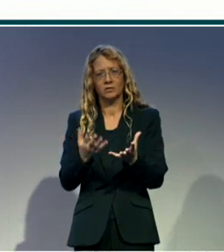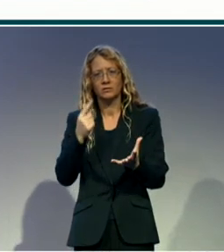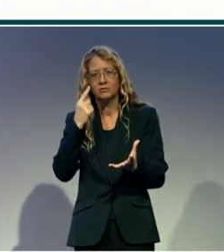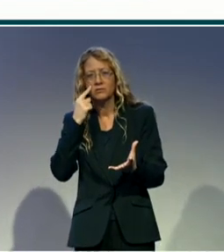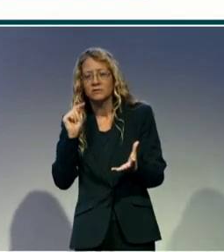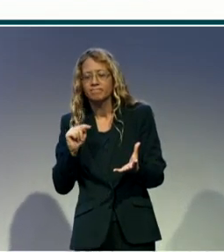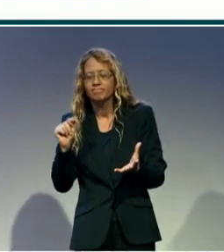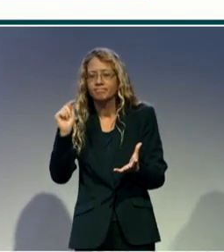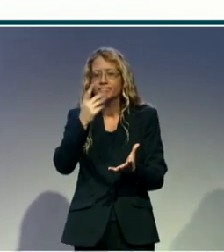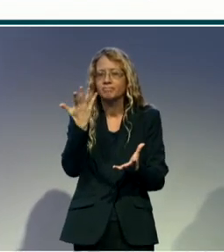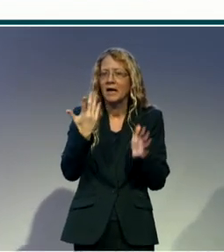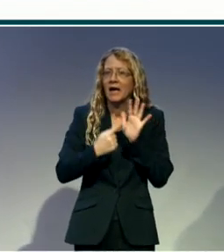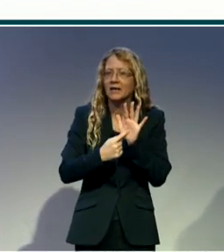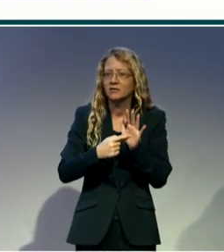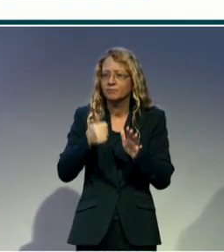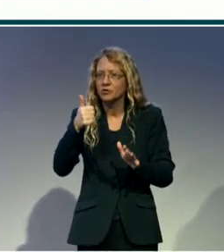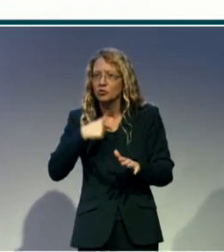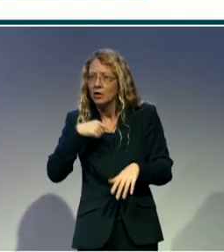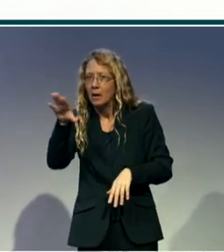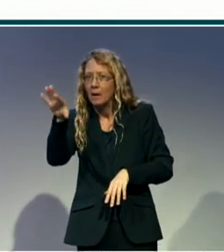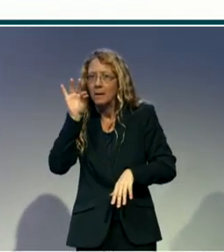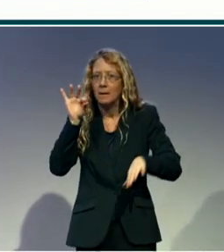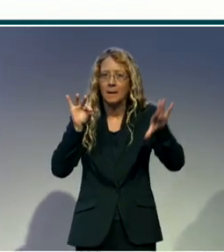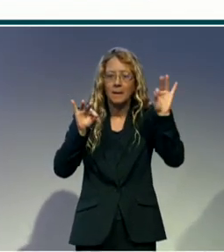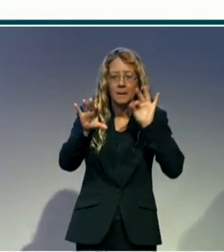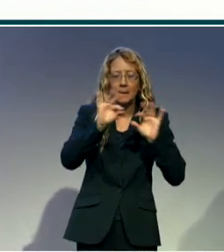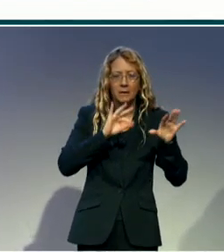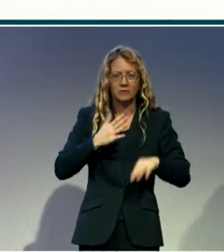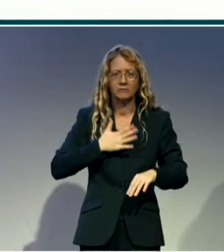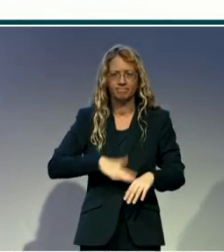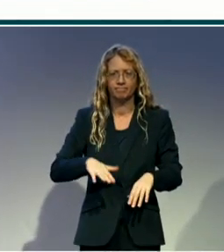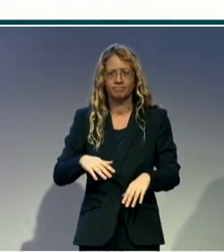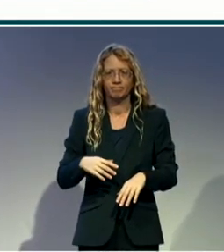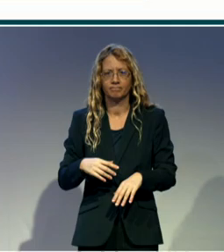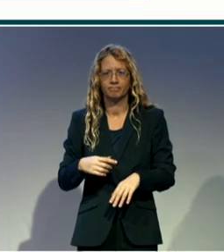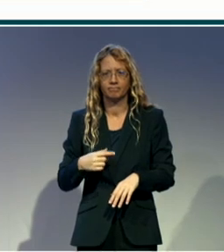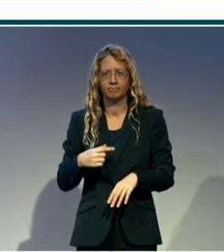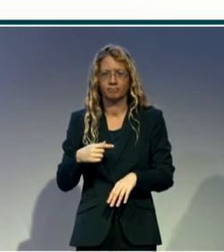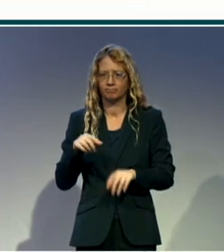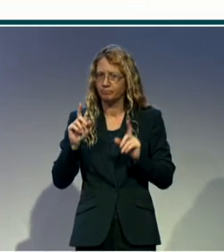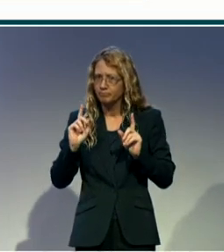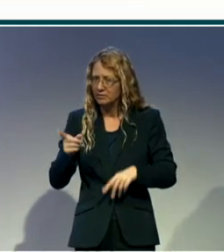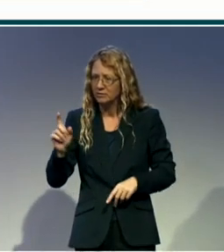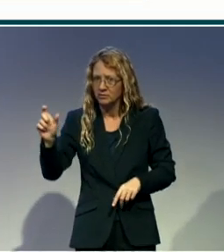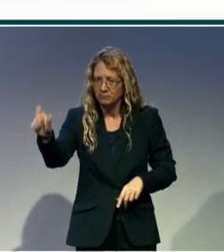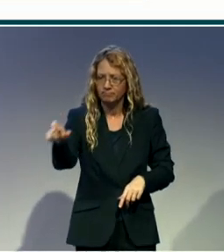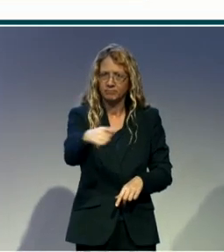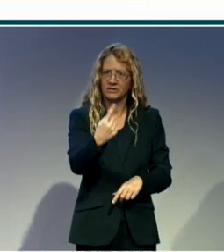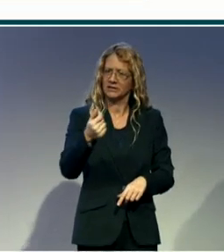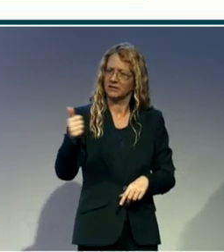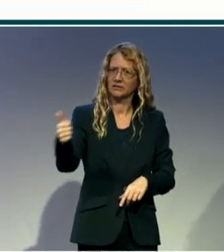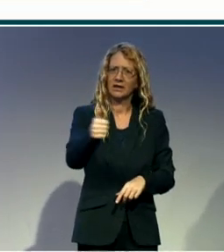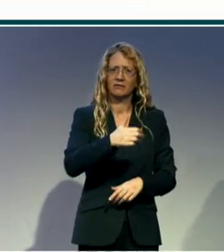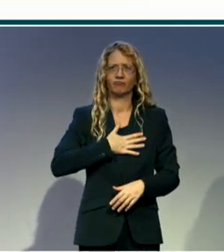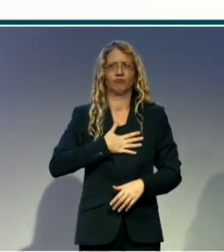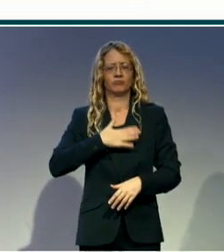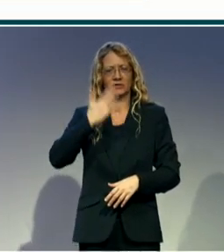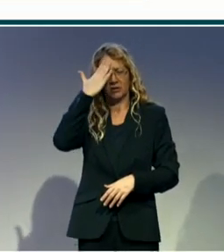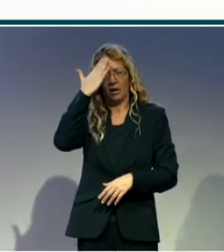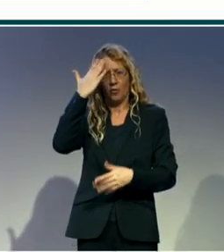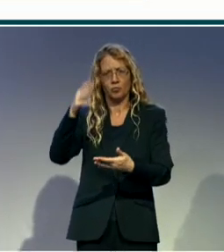that support practice, self-advocacy, and an inclusive political culture were just as, if not more, important in